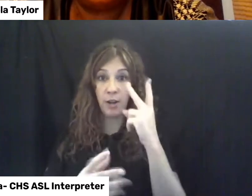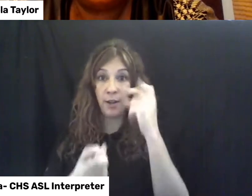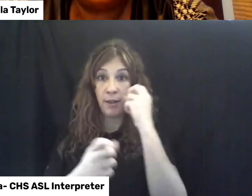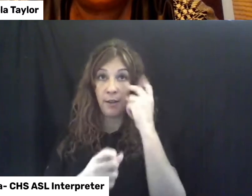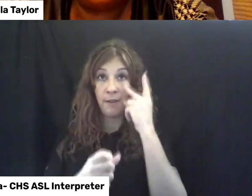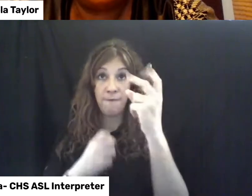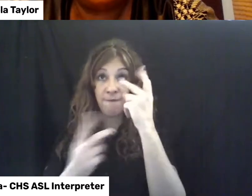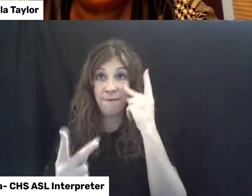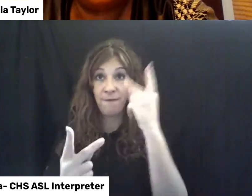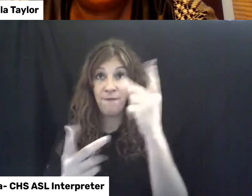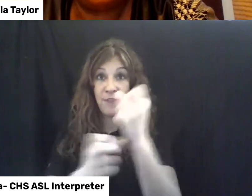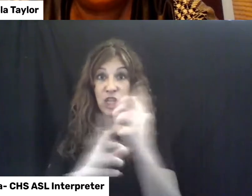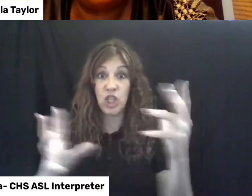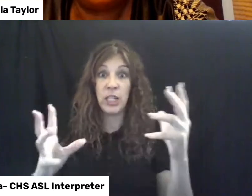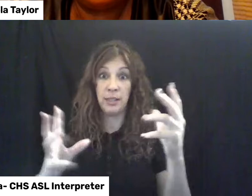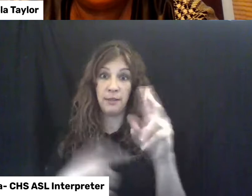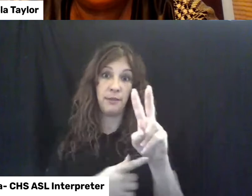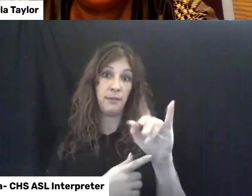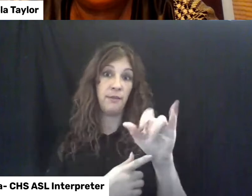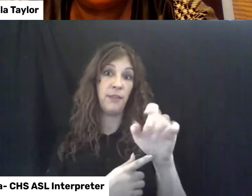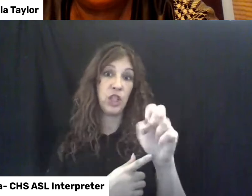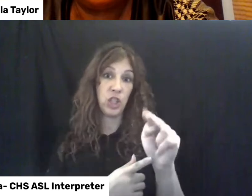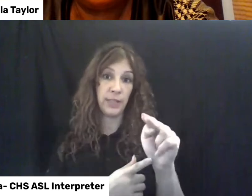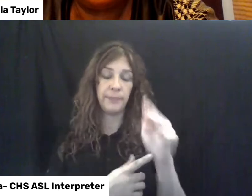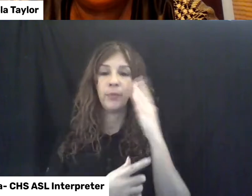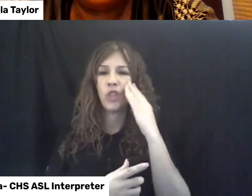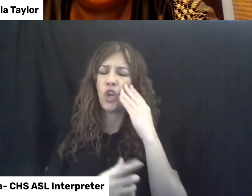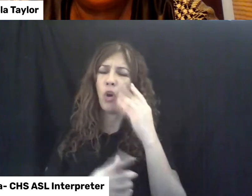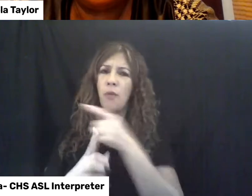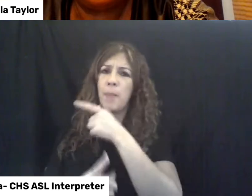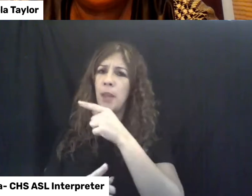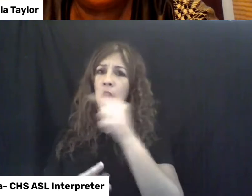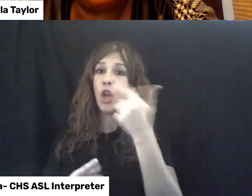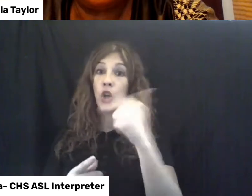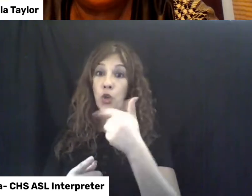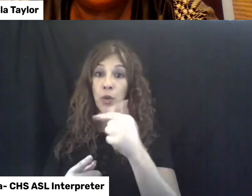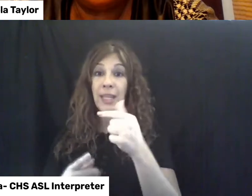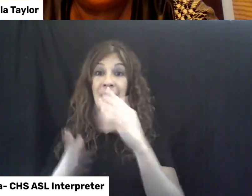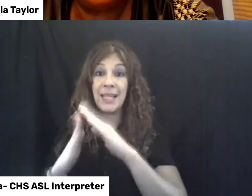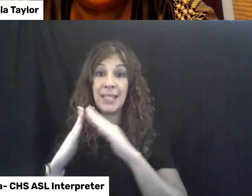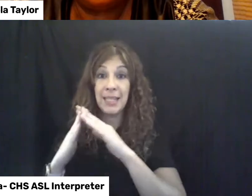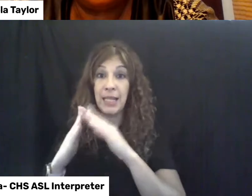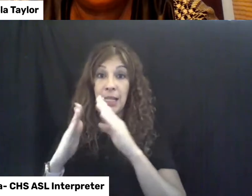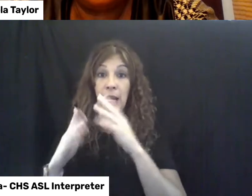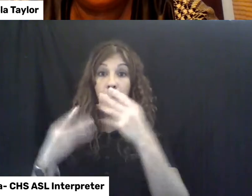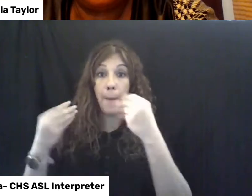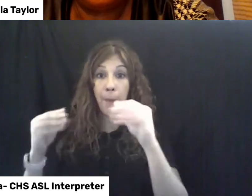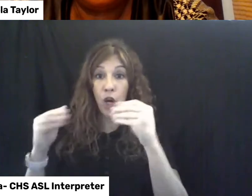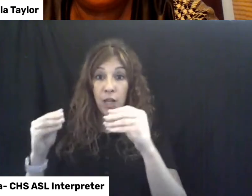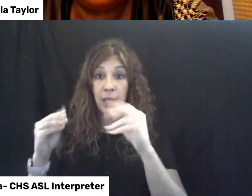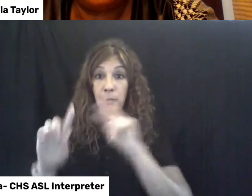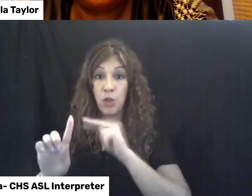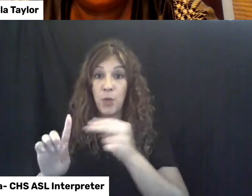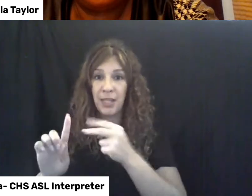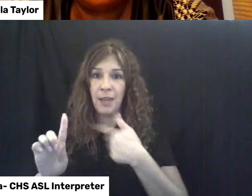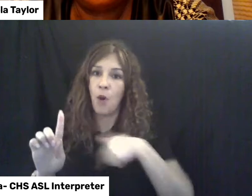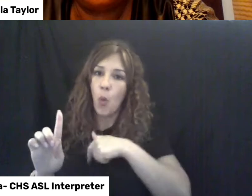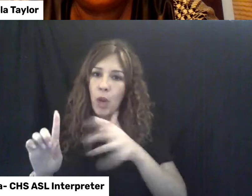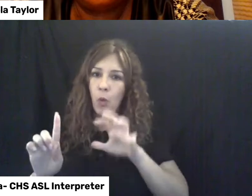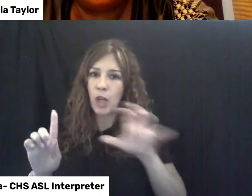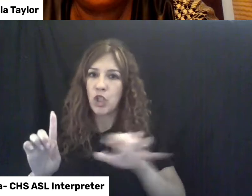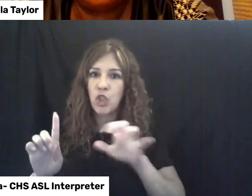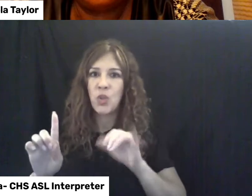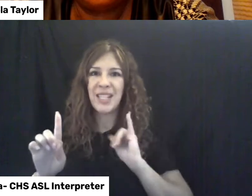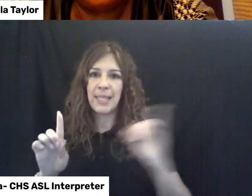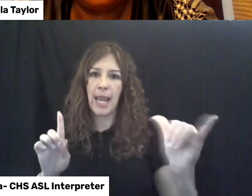I would say I'll offer from the Green City Market perspective, we want to do exactly what you're talking about, Angela,